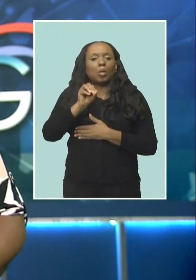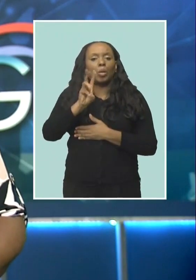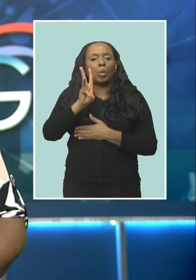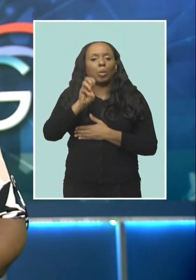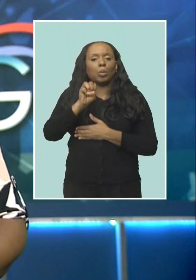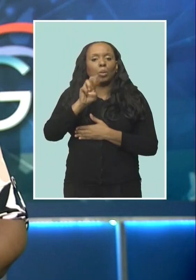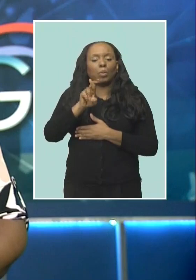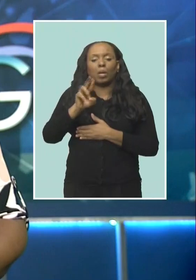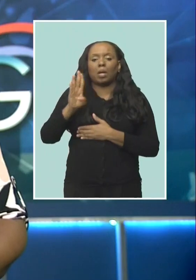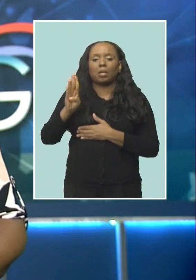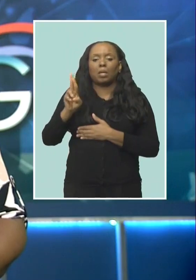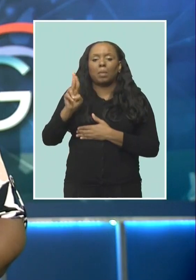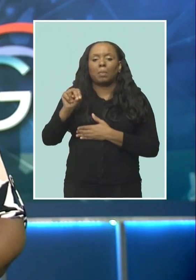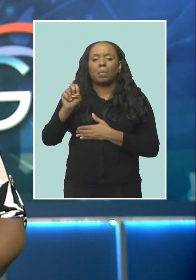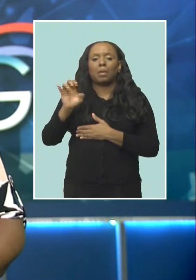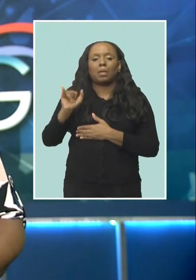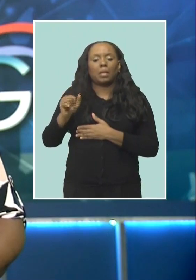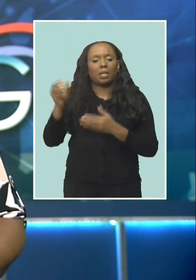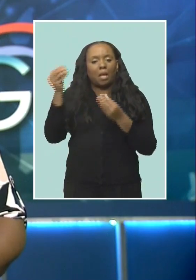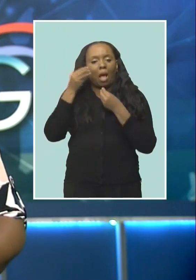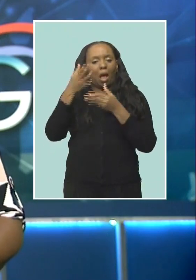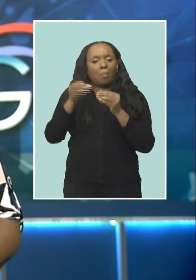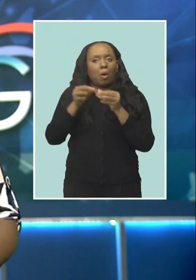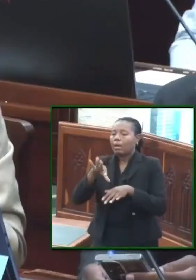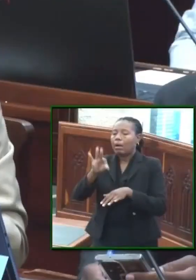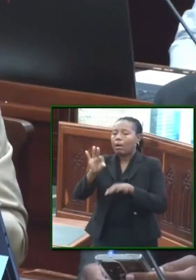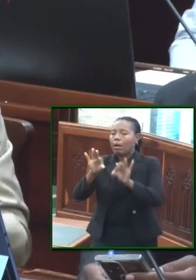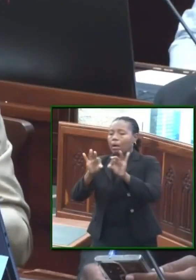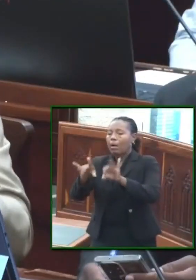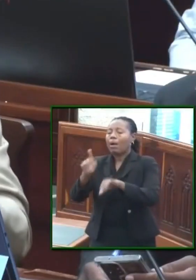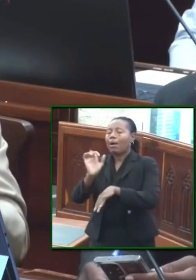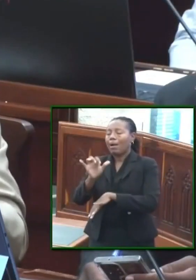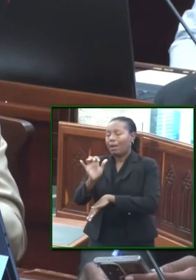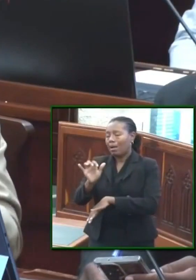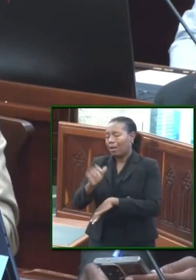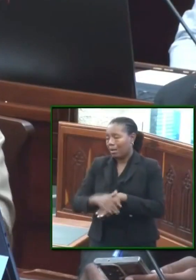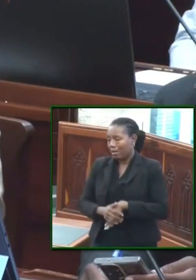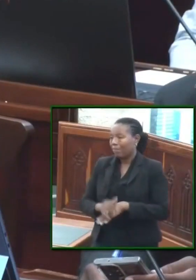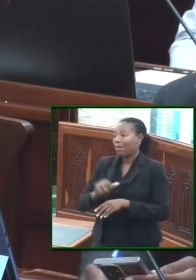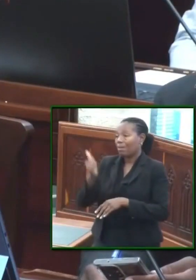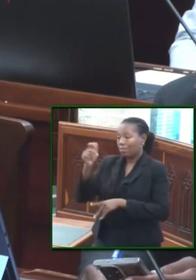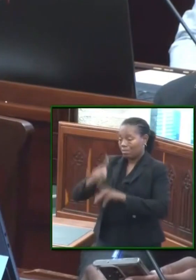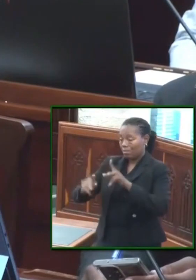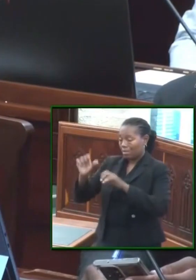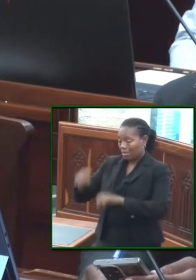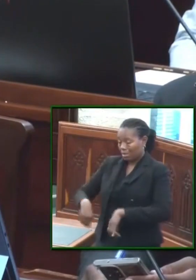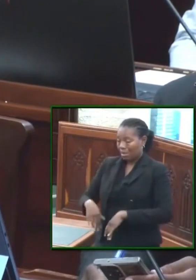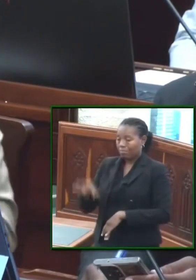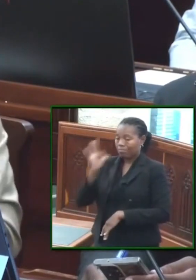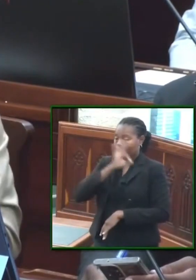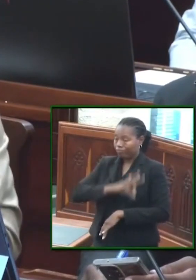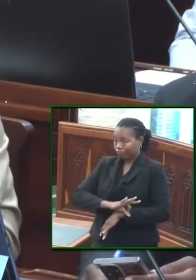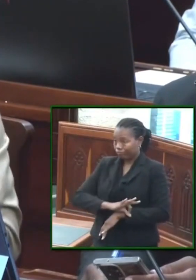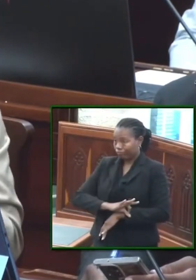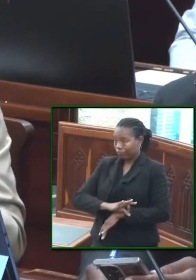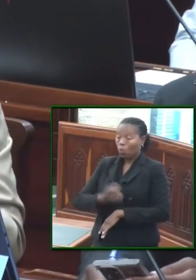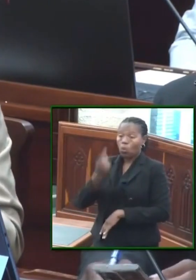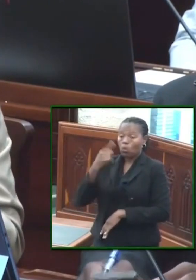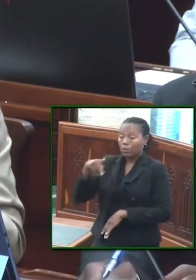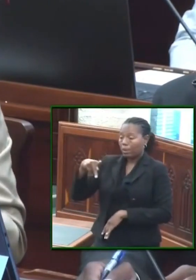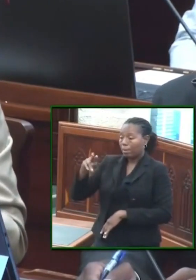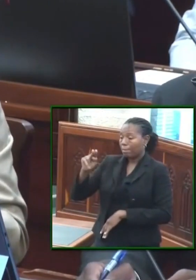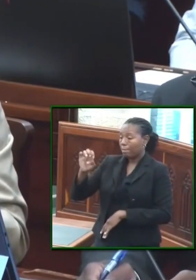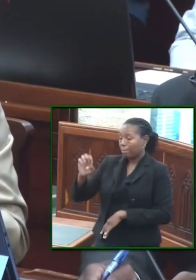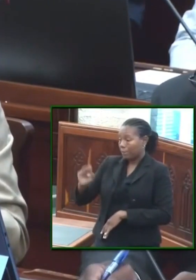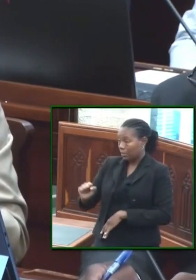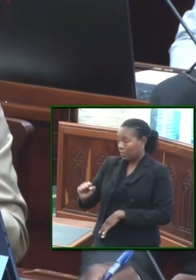insight into how the project will be tackled. When we have literally moved out one section of the Pine, we intend